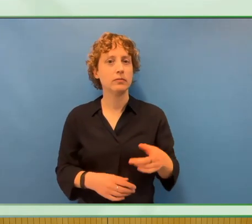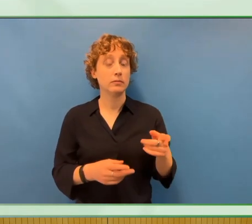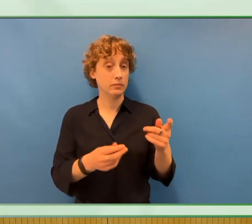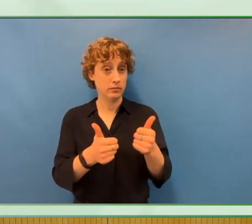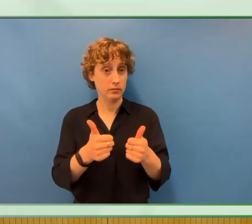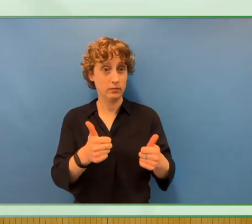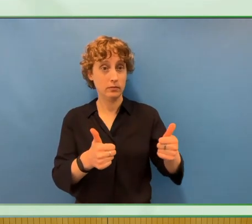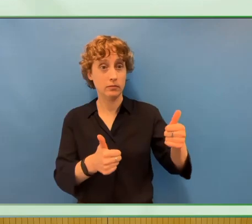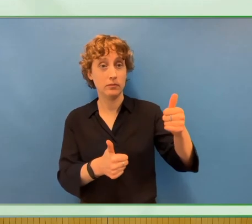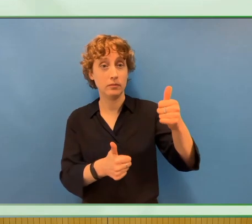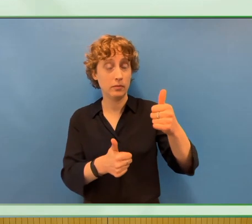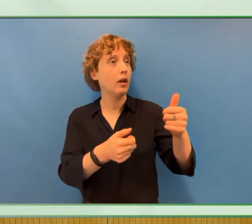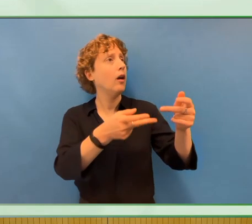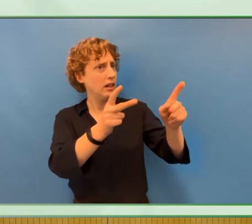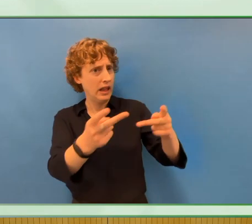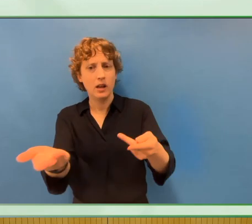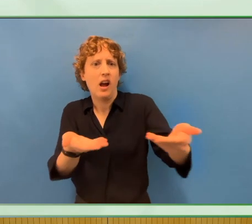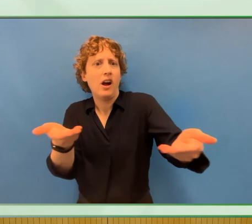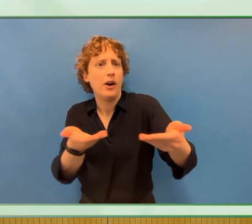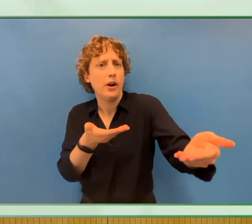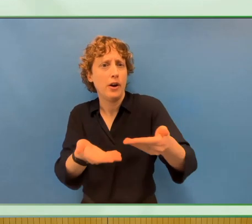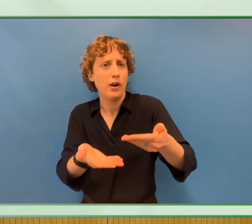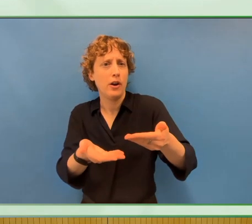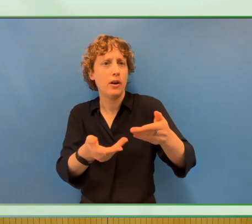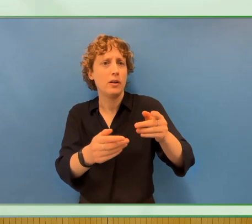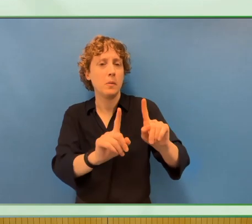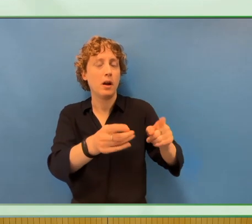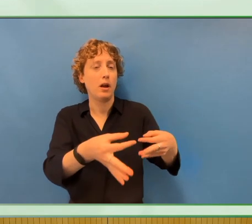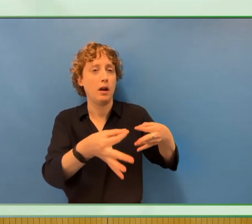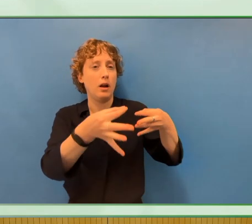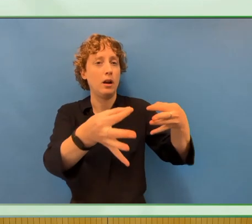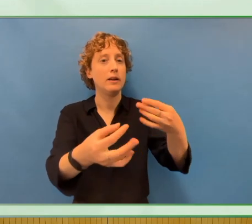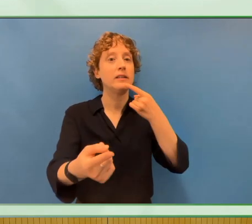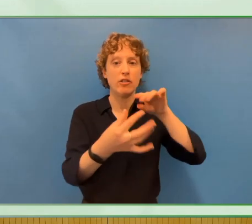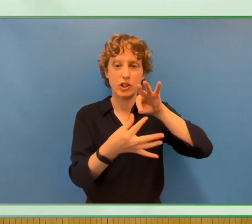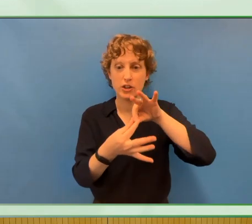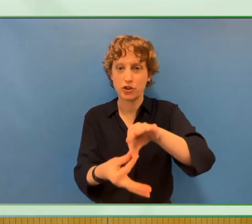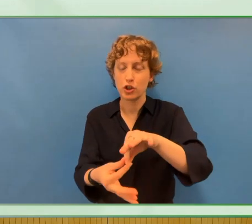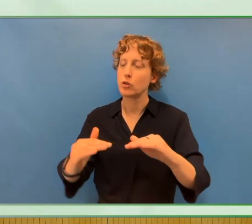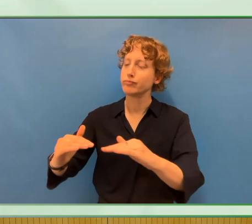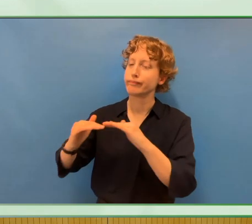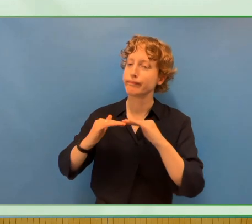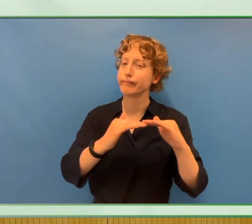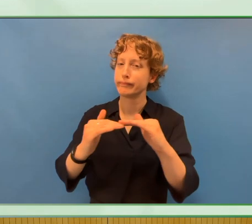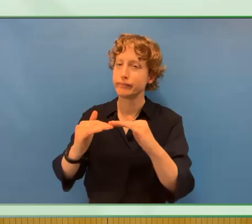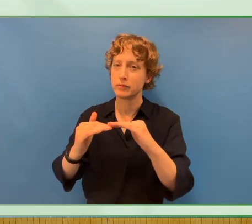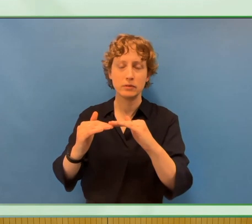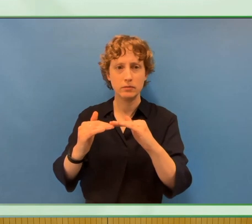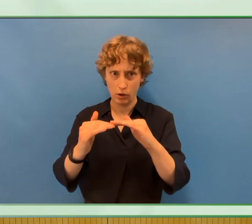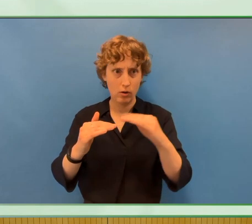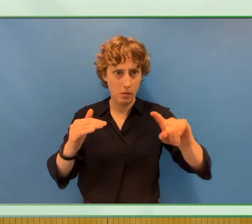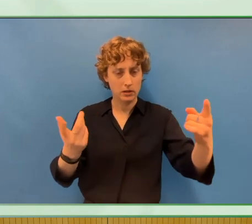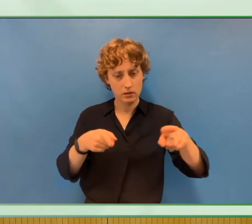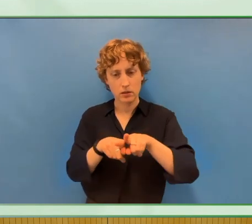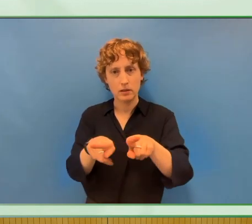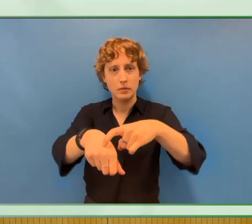not treating people properly now. We hear gender equality as a phrase. That's okay. And